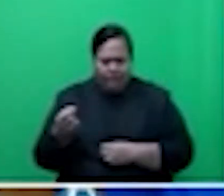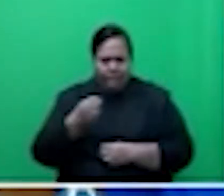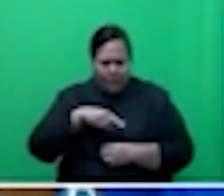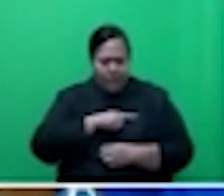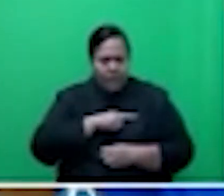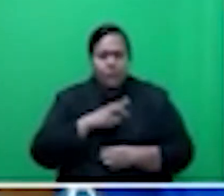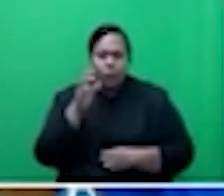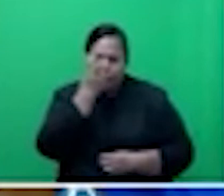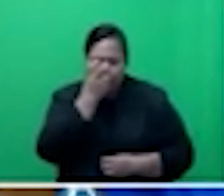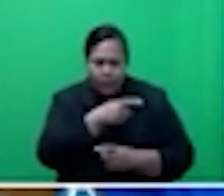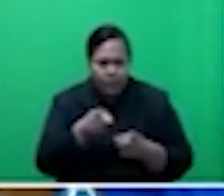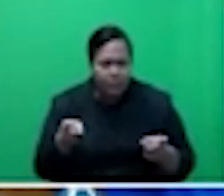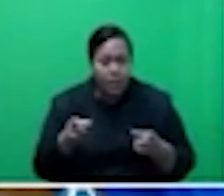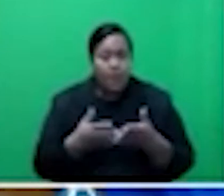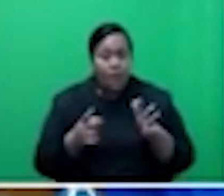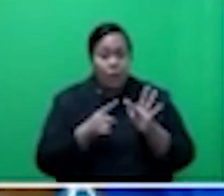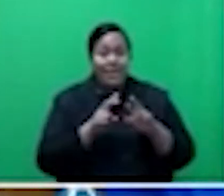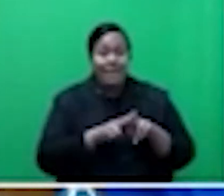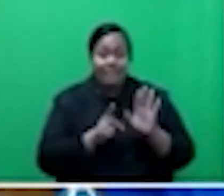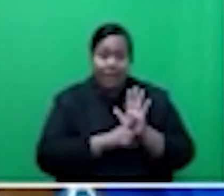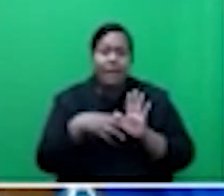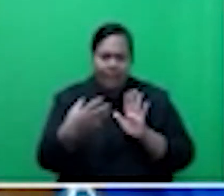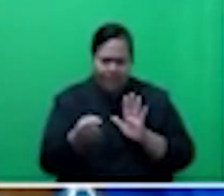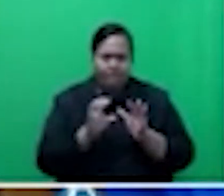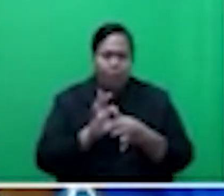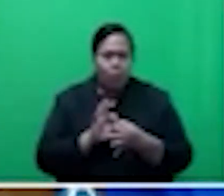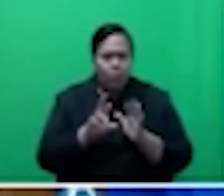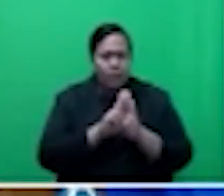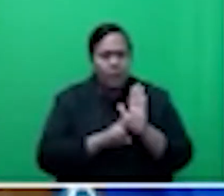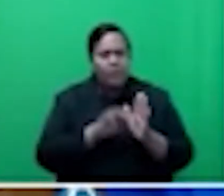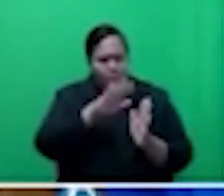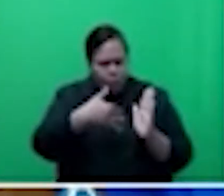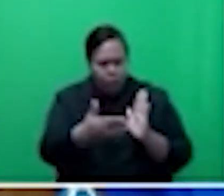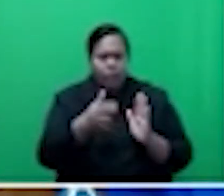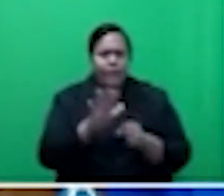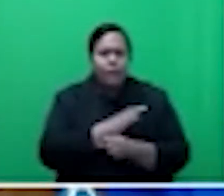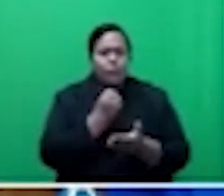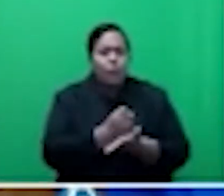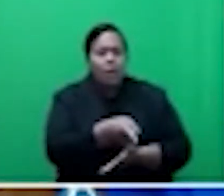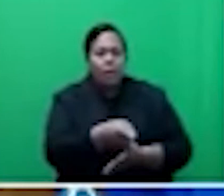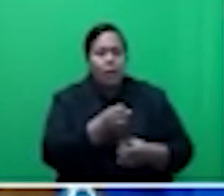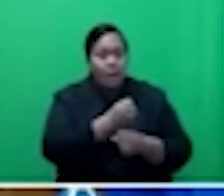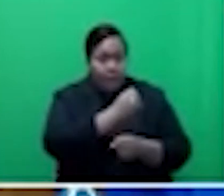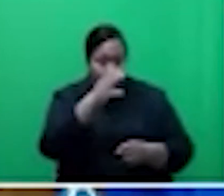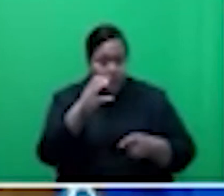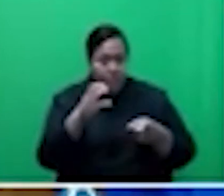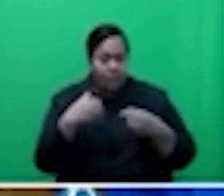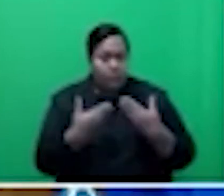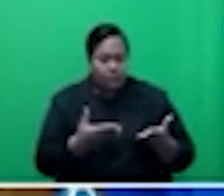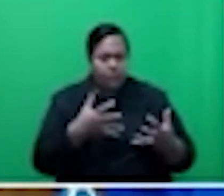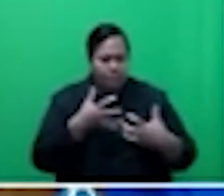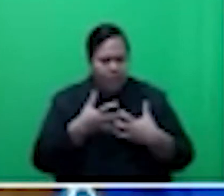done by EFL, they will check to make sure that the contractors that are awarded these standards, they meet standards up front,